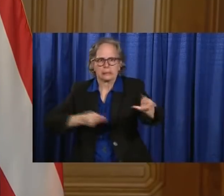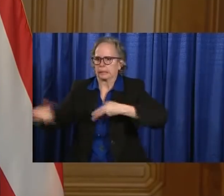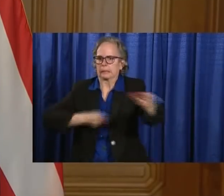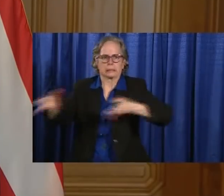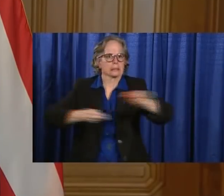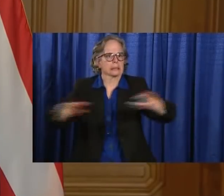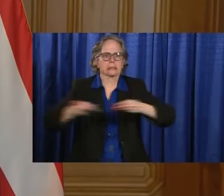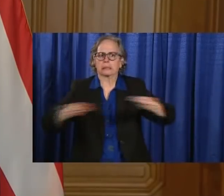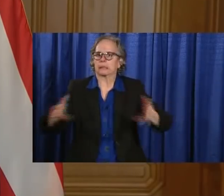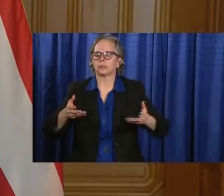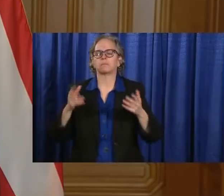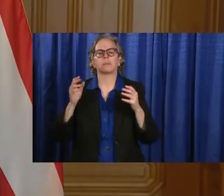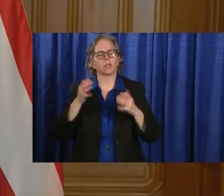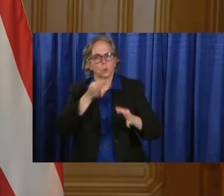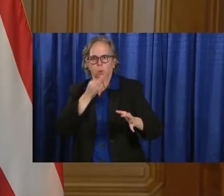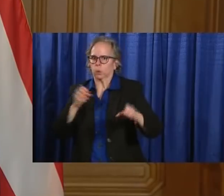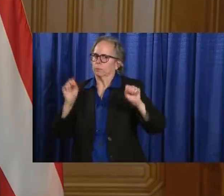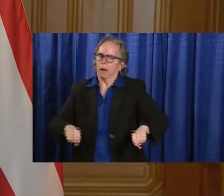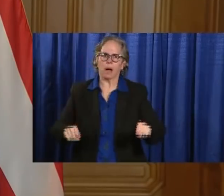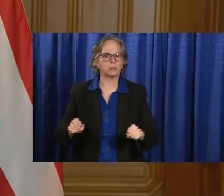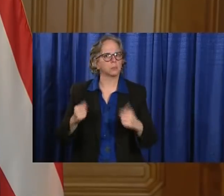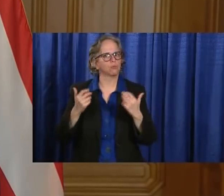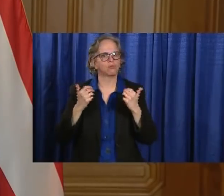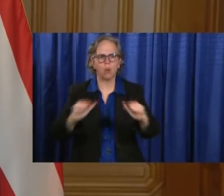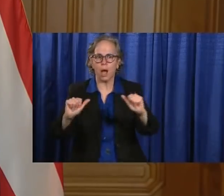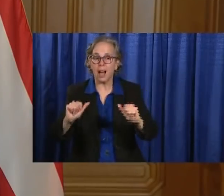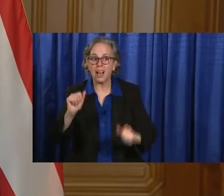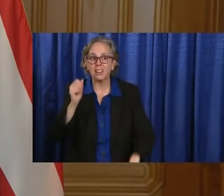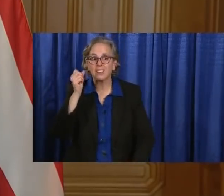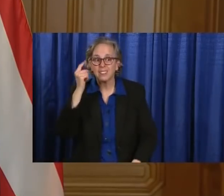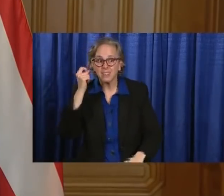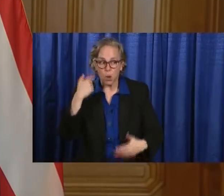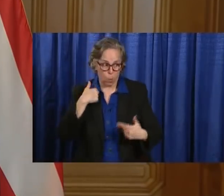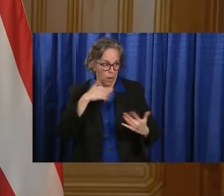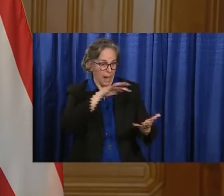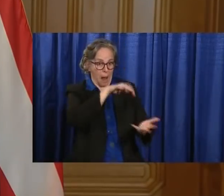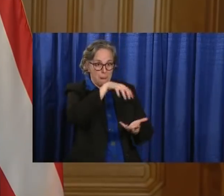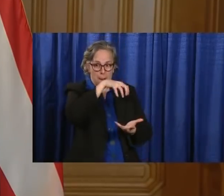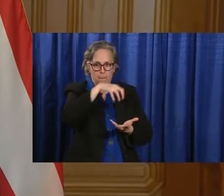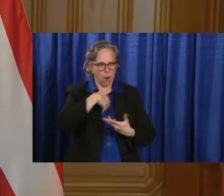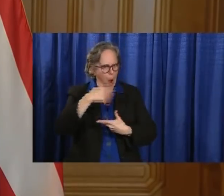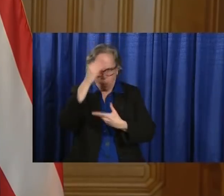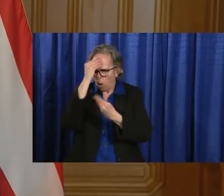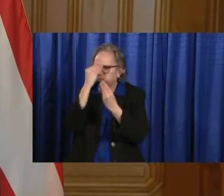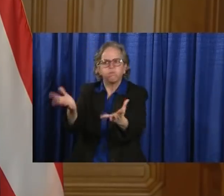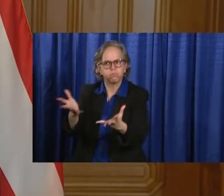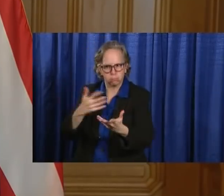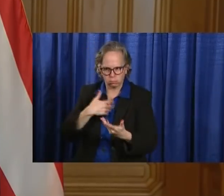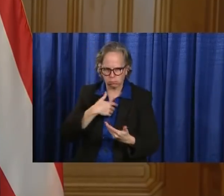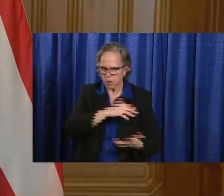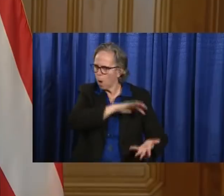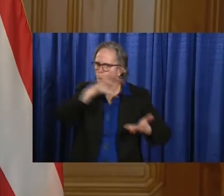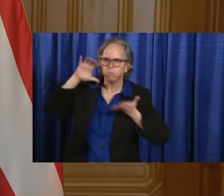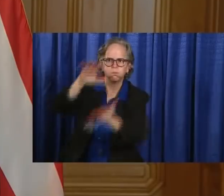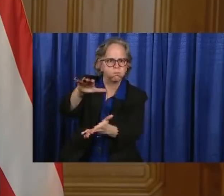we can. And when we start getting them in, we will be announcing that as we move forward.